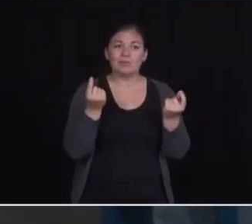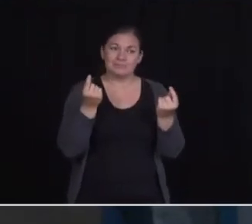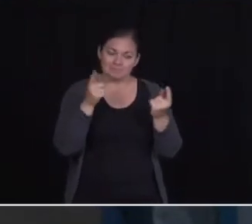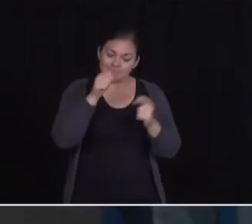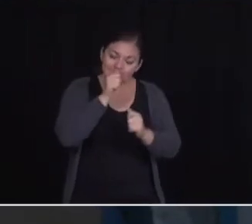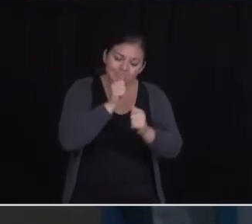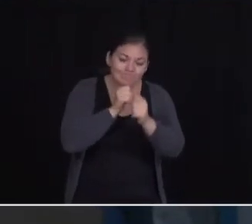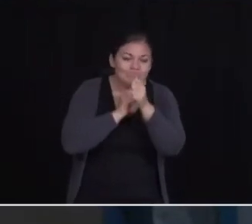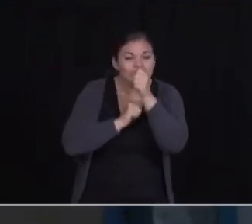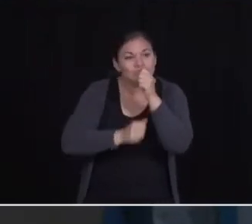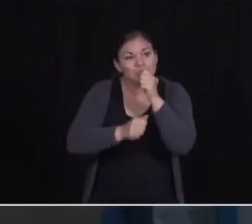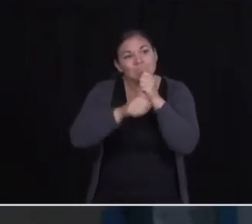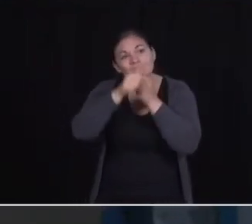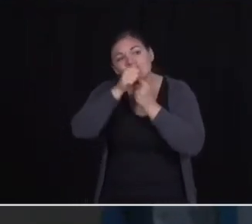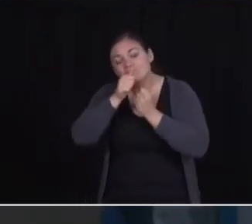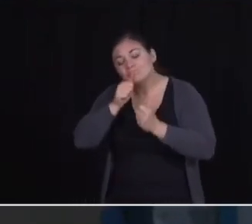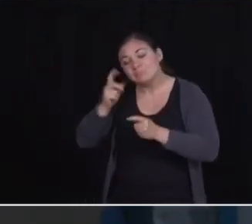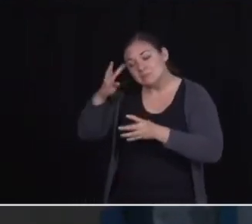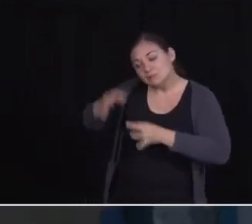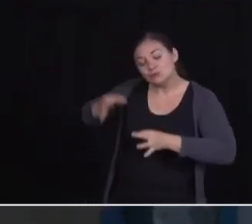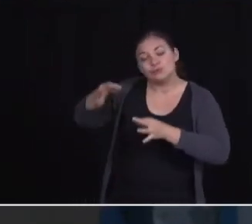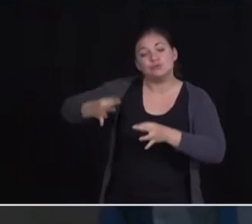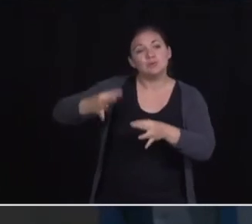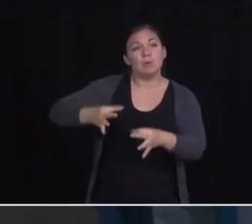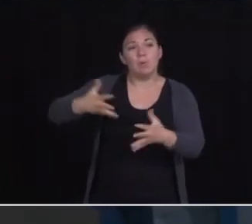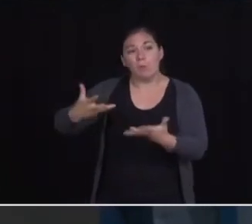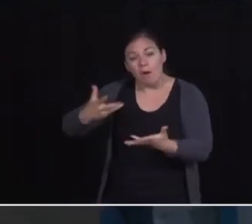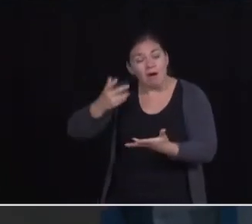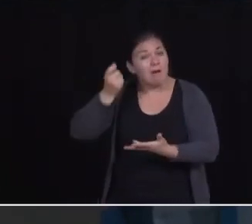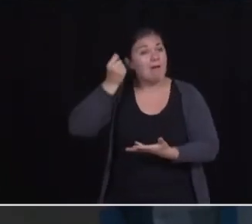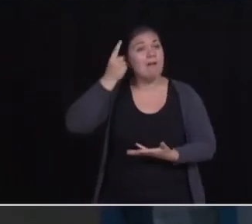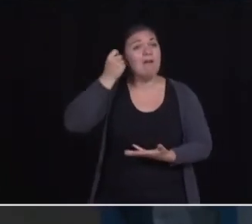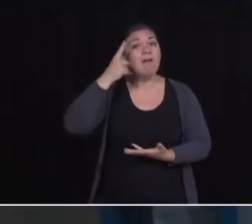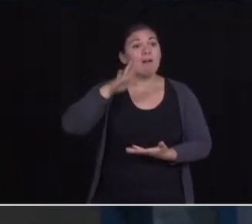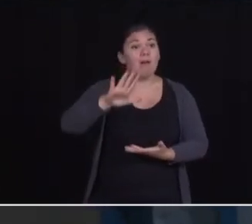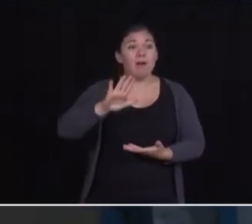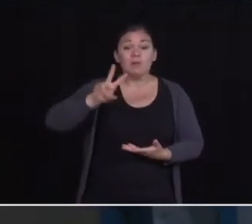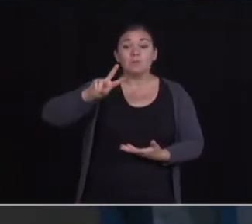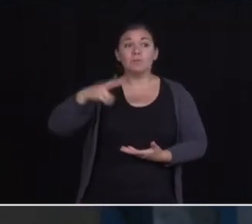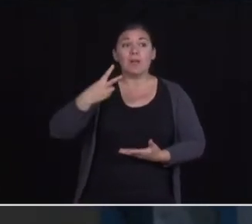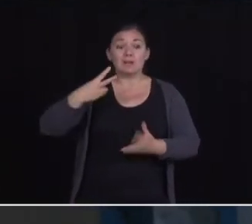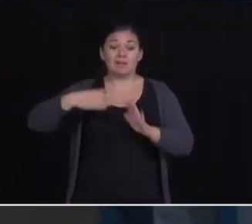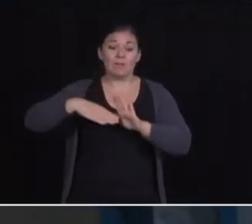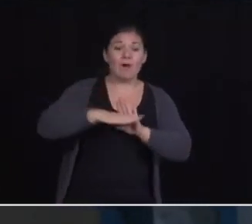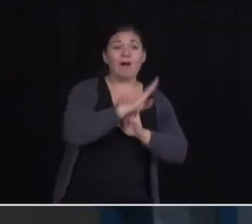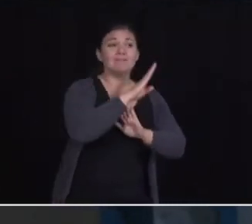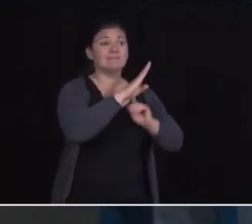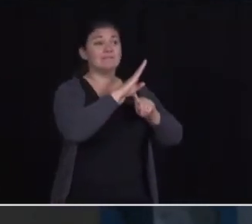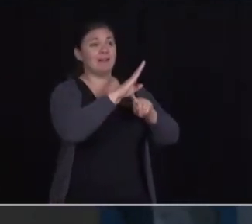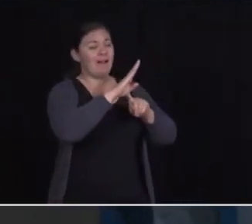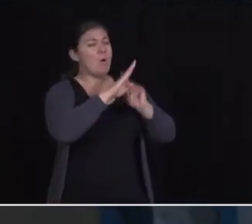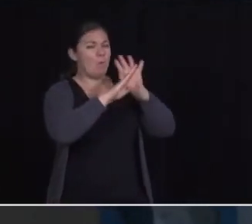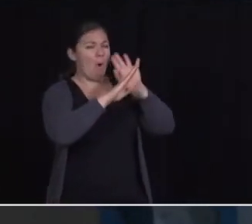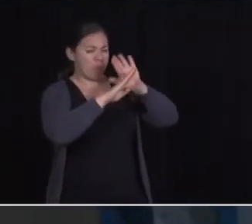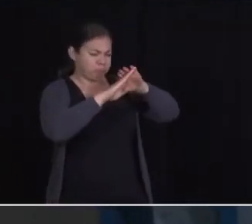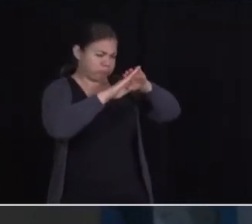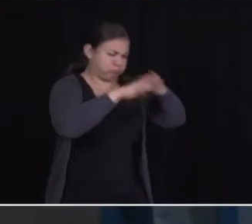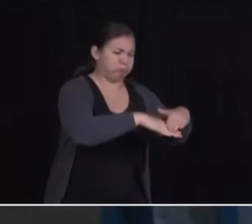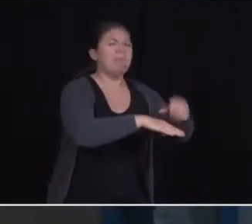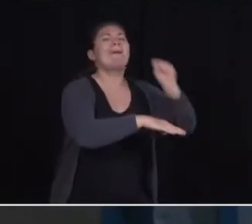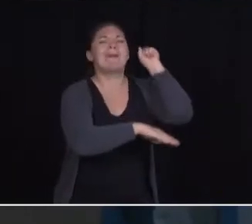can flatten the second wave. We can get the economy back stronger and sooner. So I convened my